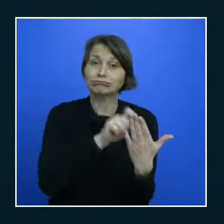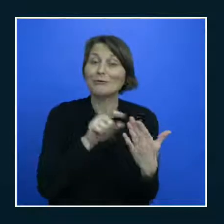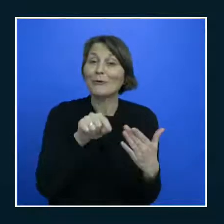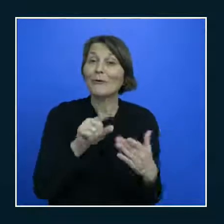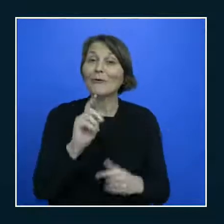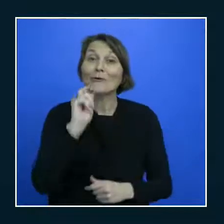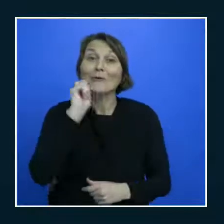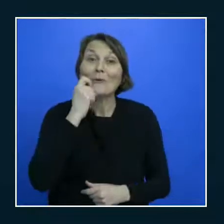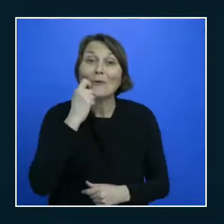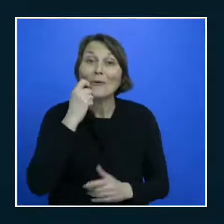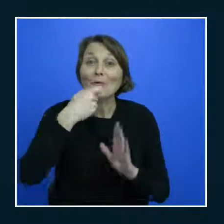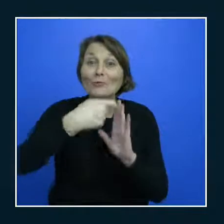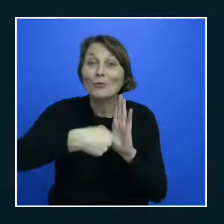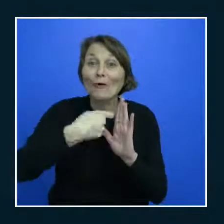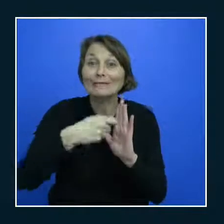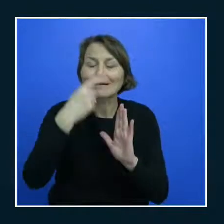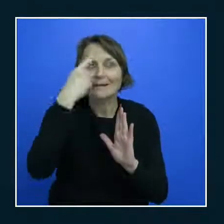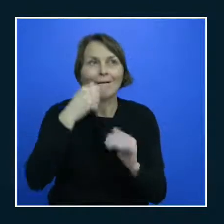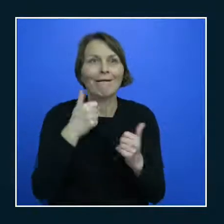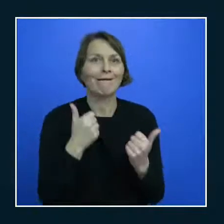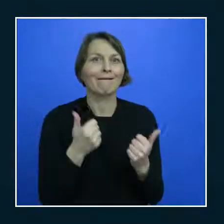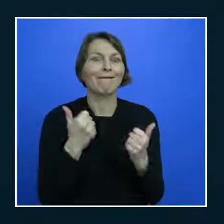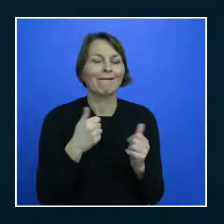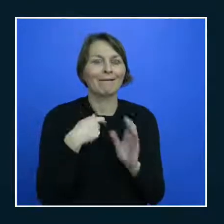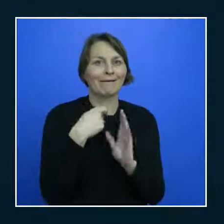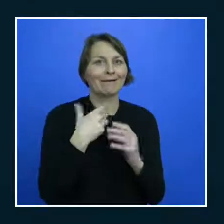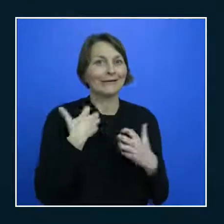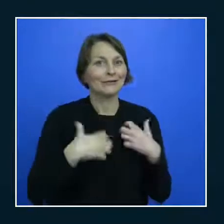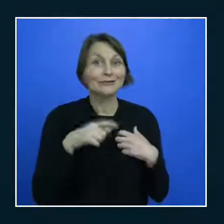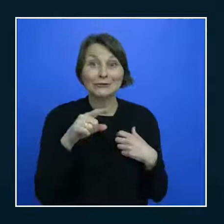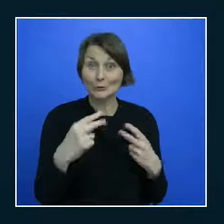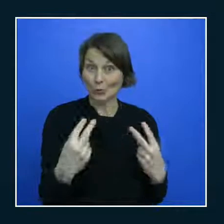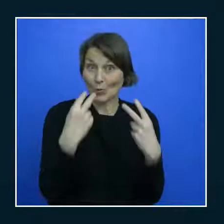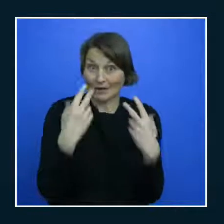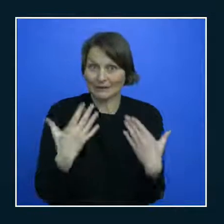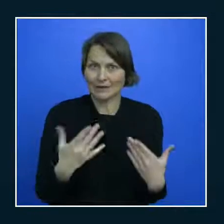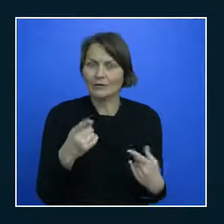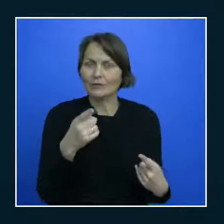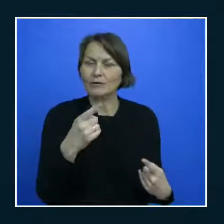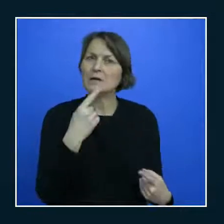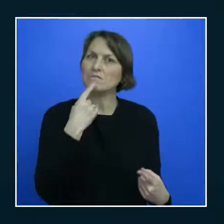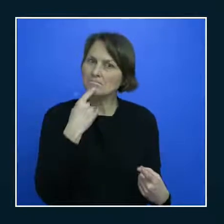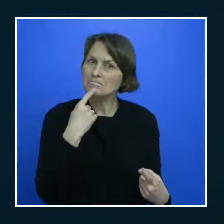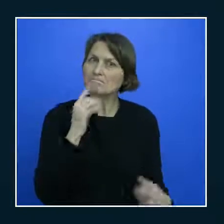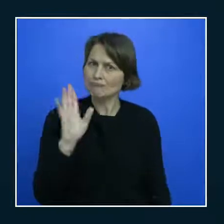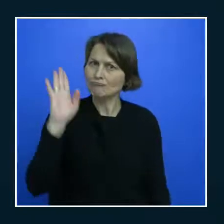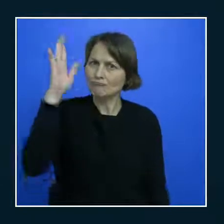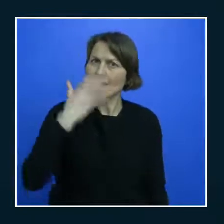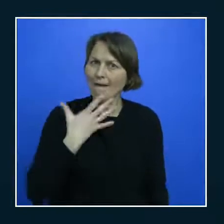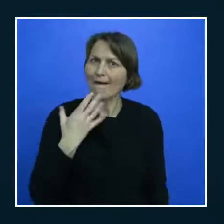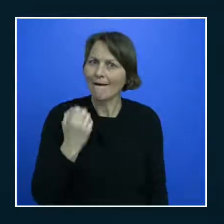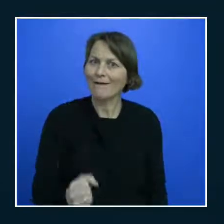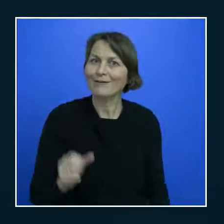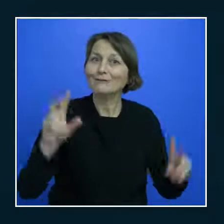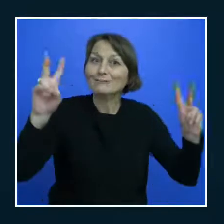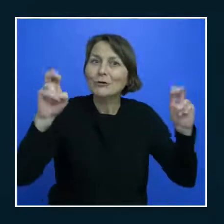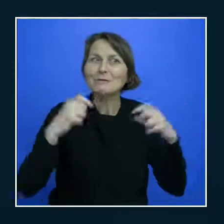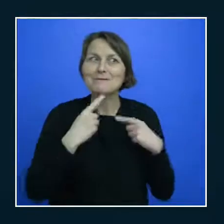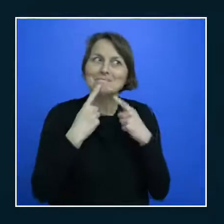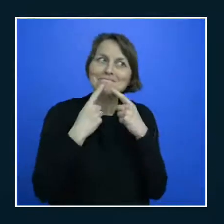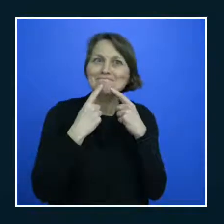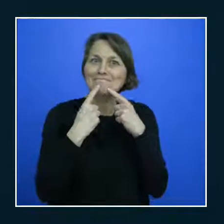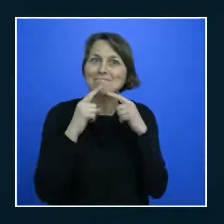think are interesting. If you are watching and you have an interesting topic, or you have a topic you think, hey, I